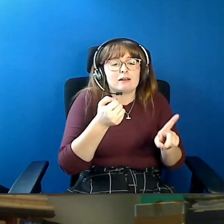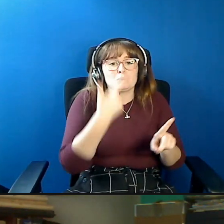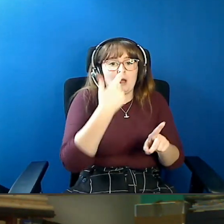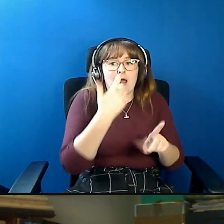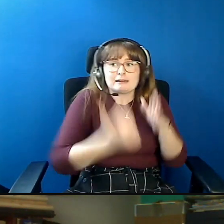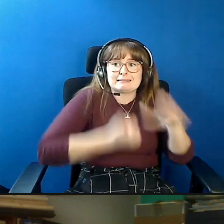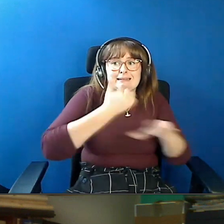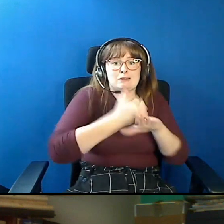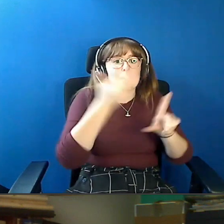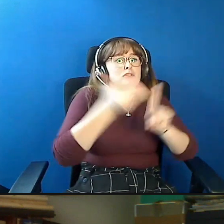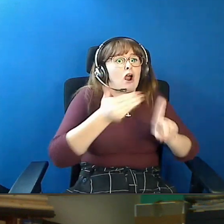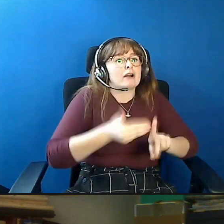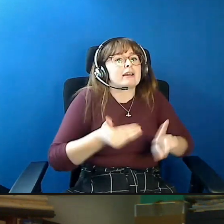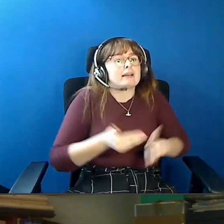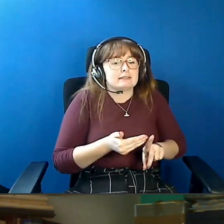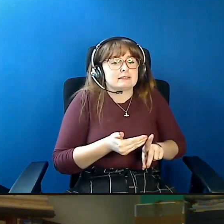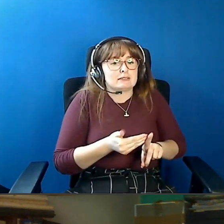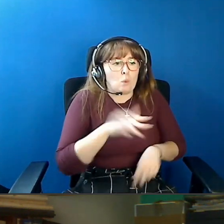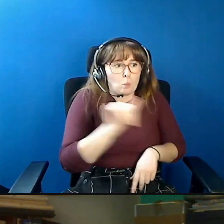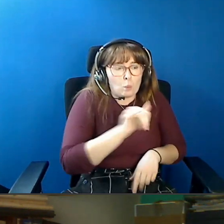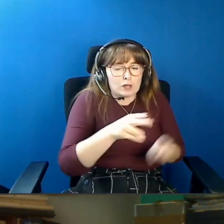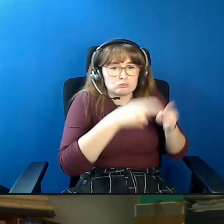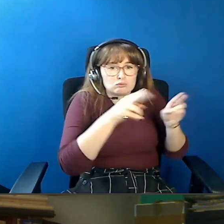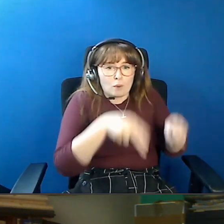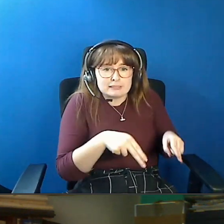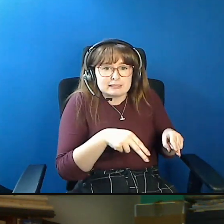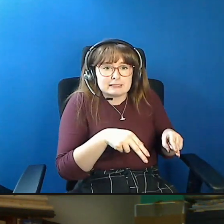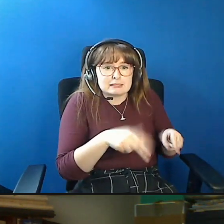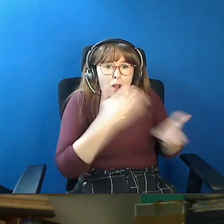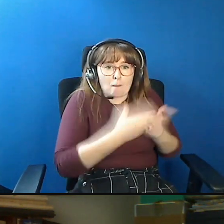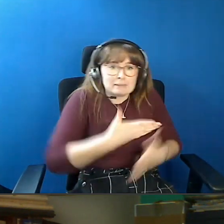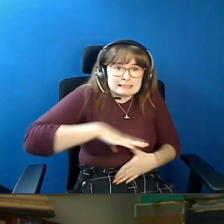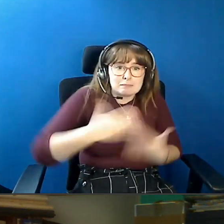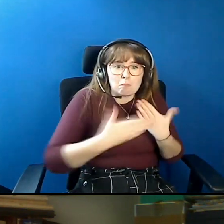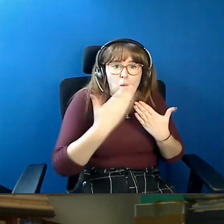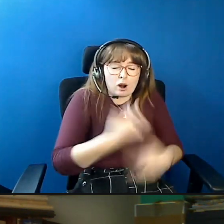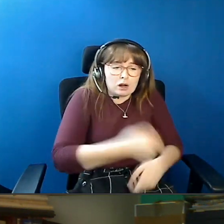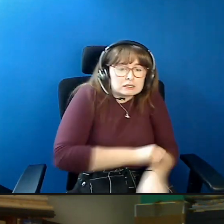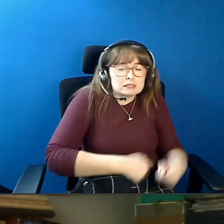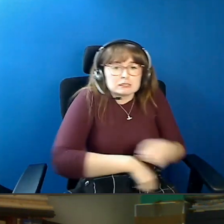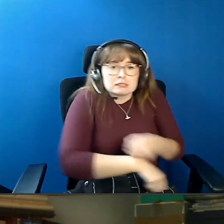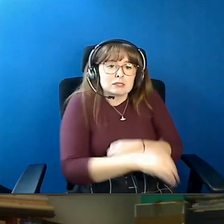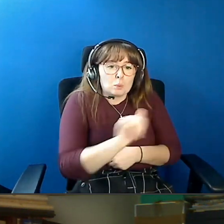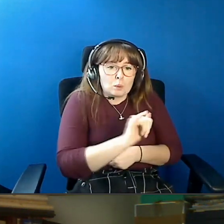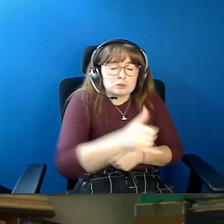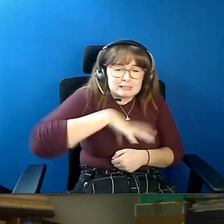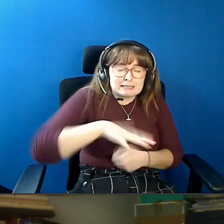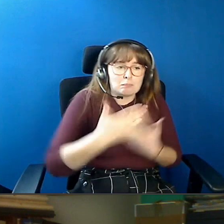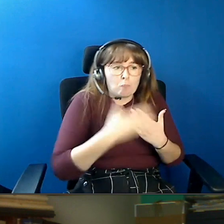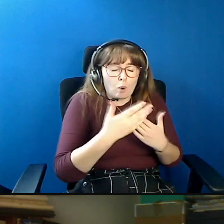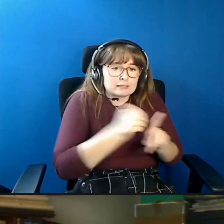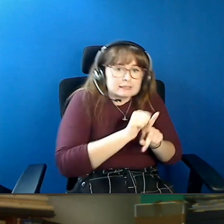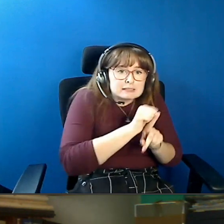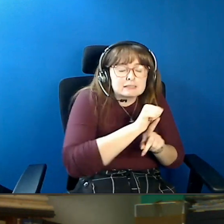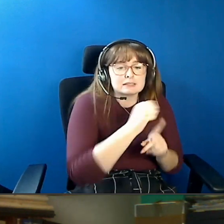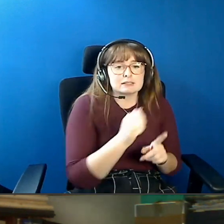and which properties we're going to most need to tackle to achieve our